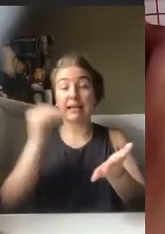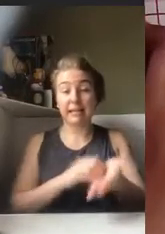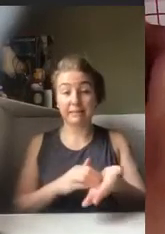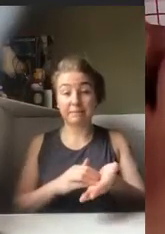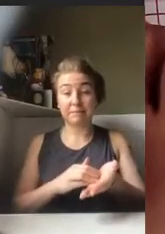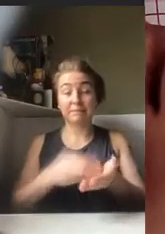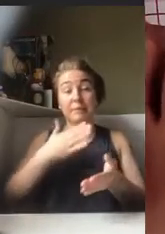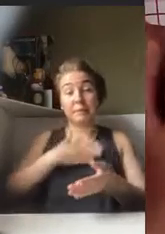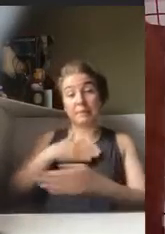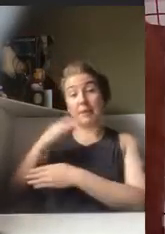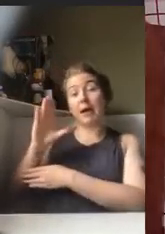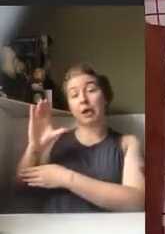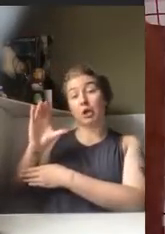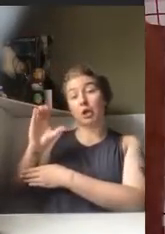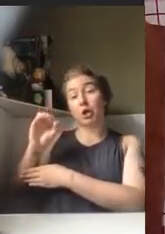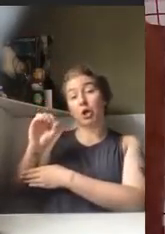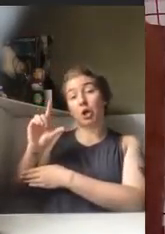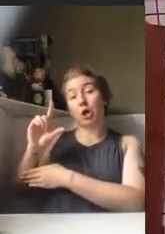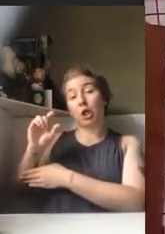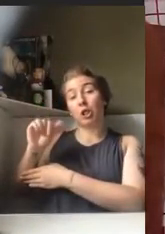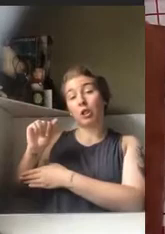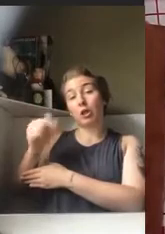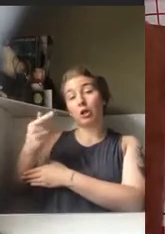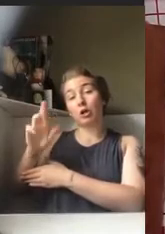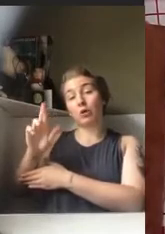plate over and over again.